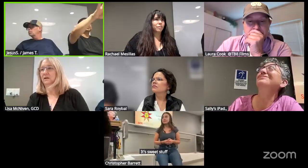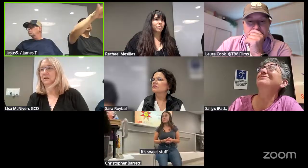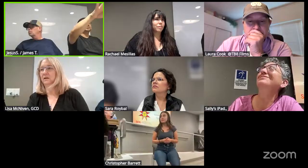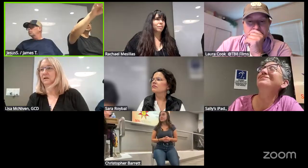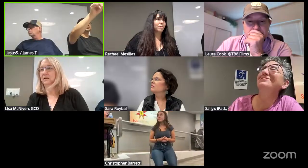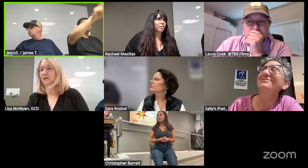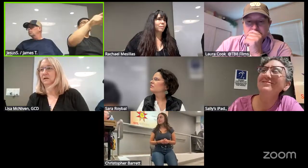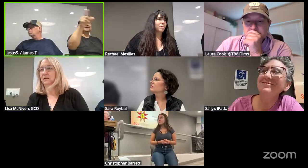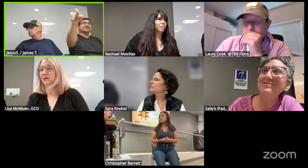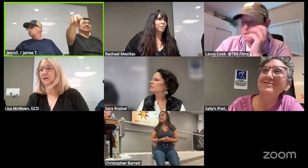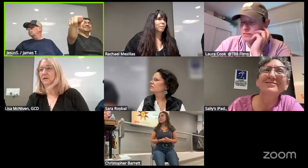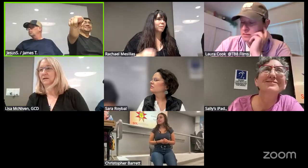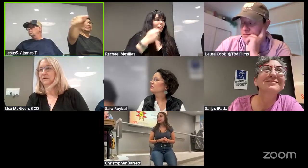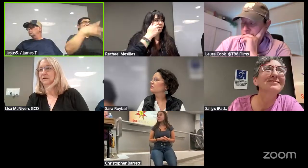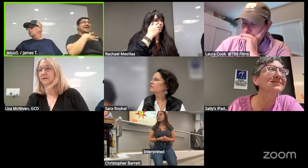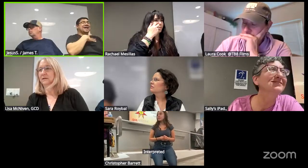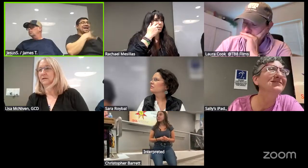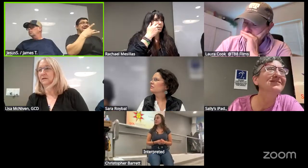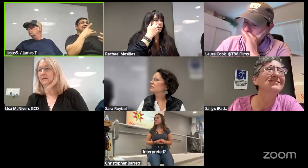Interpreter,